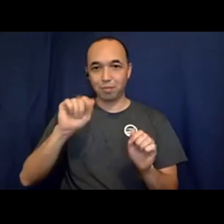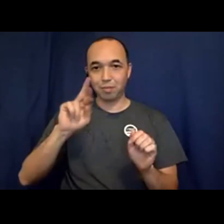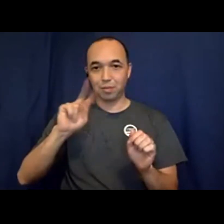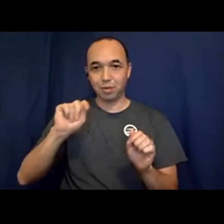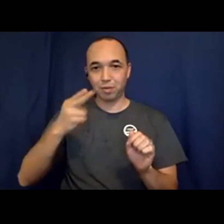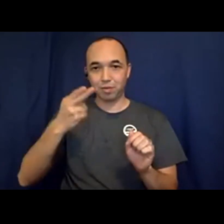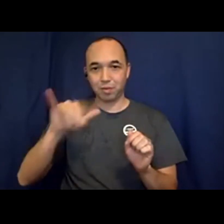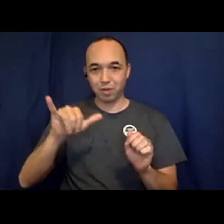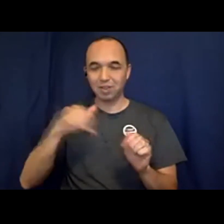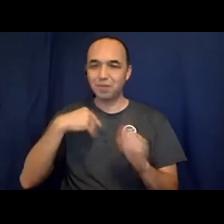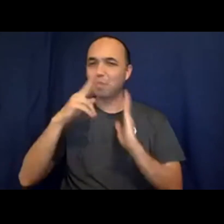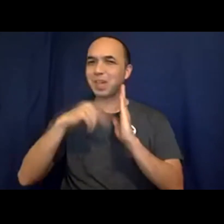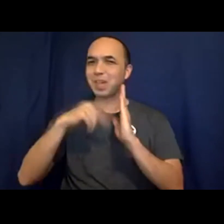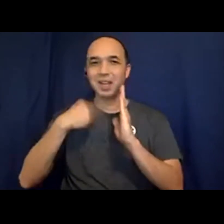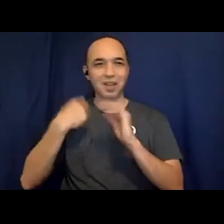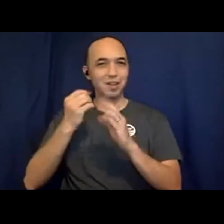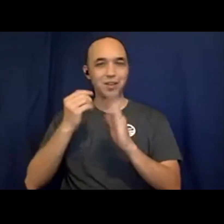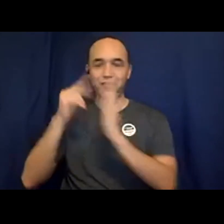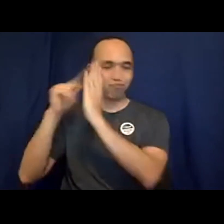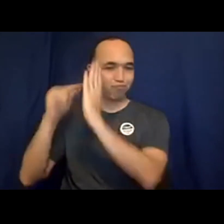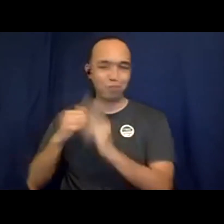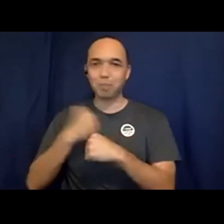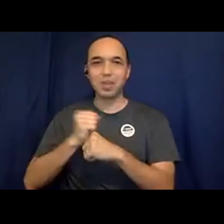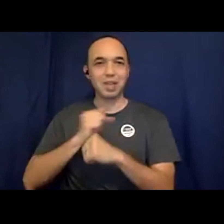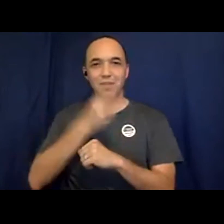as abstract and pixelated as it is,